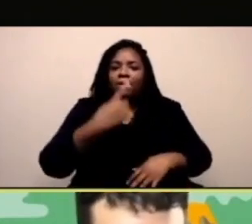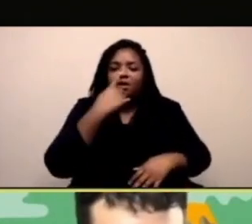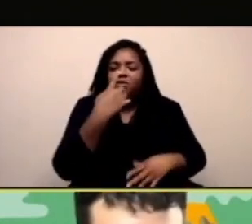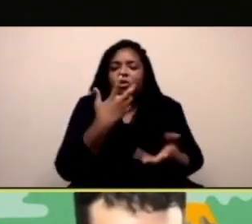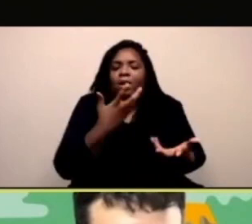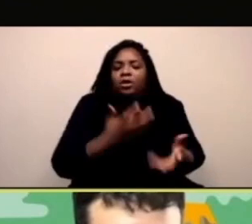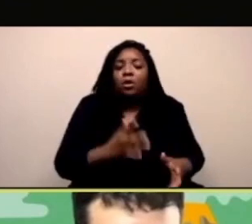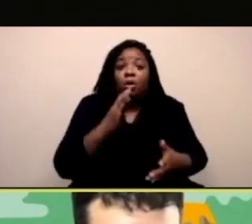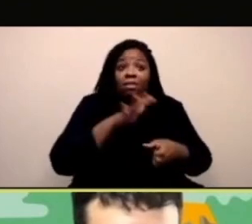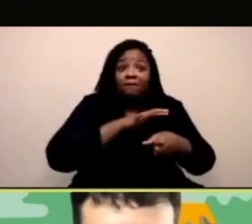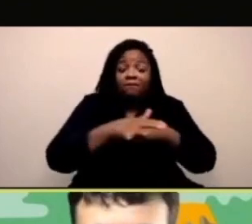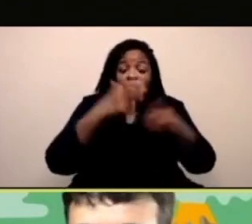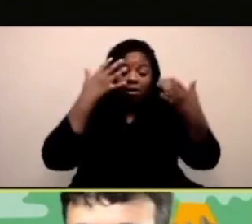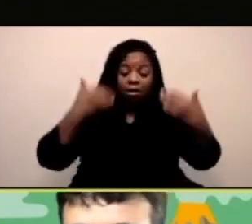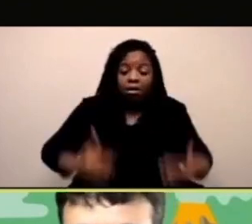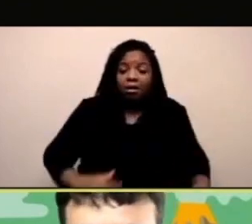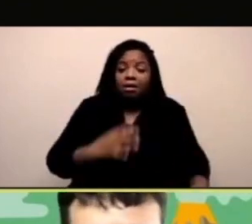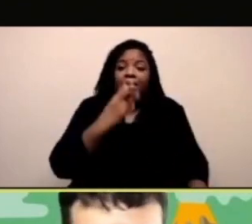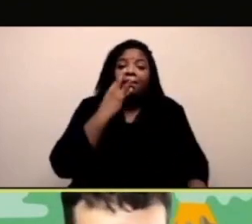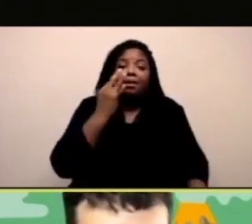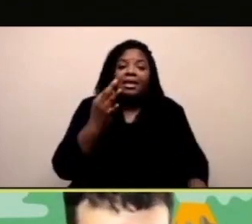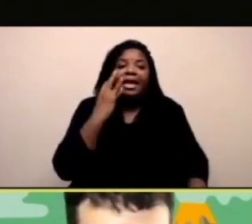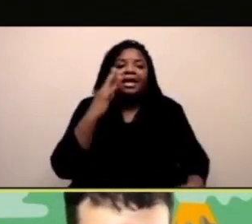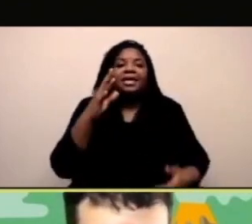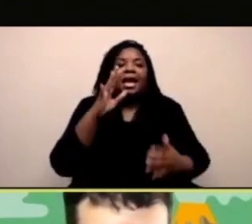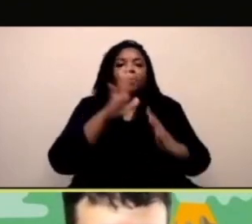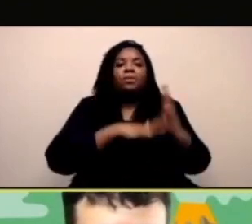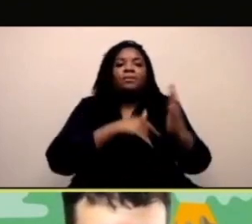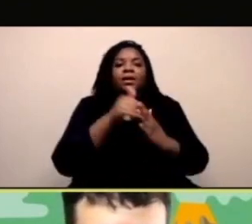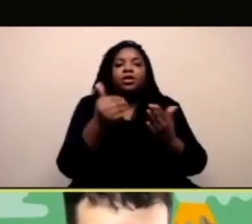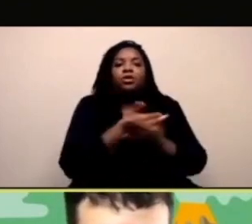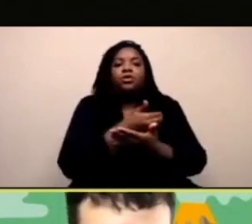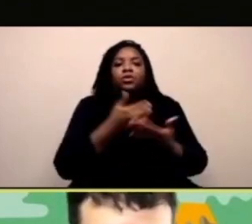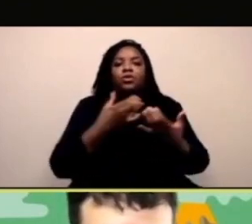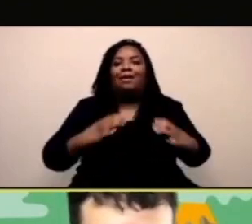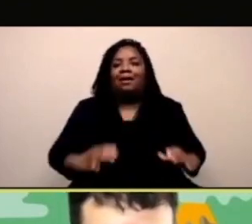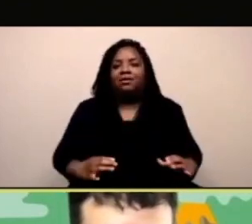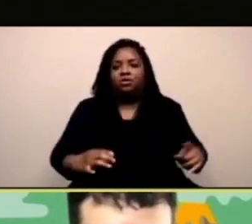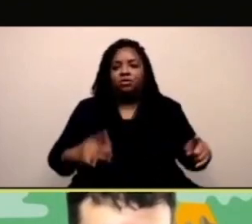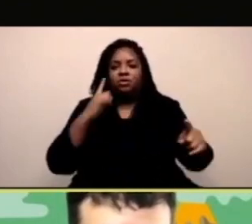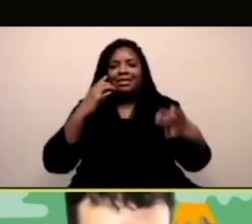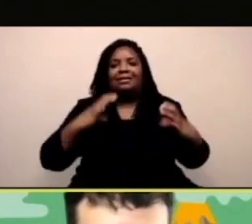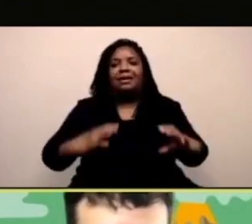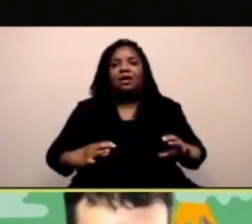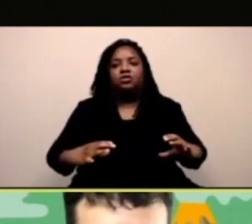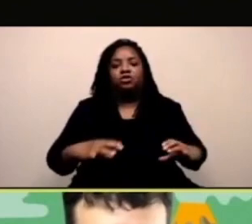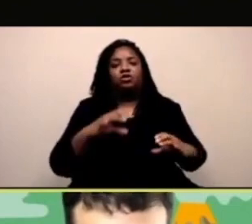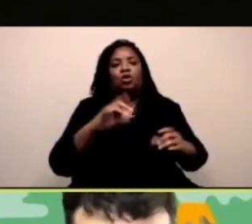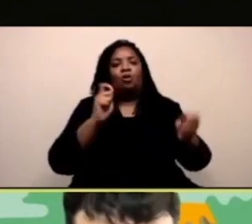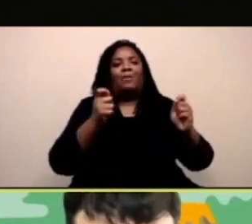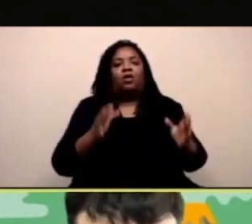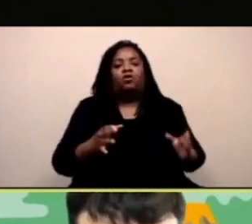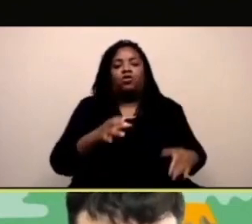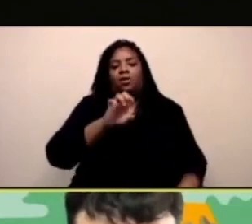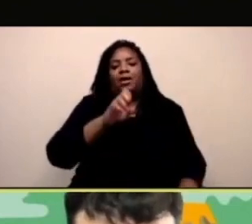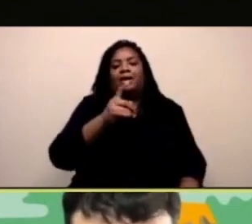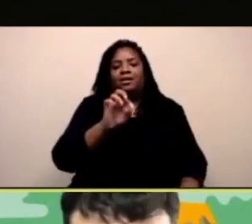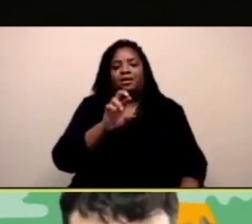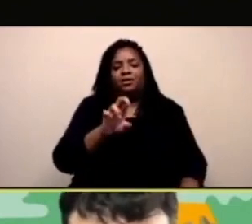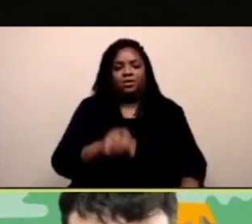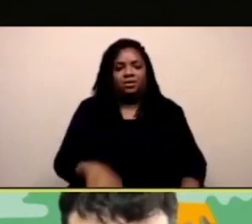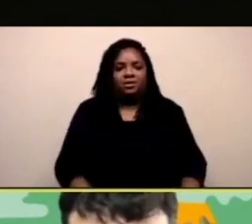paint a new costume here. So I switch to the costume editor. Now I'll just grab the paintbrush here